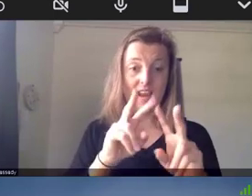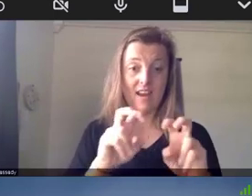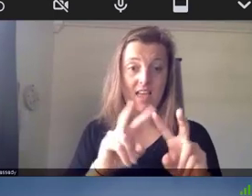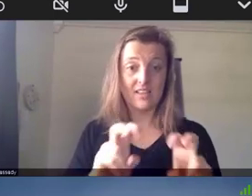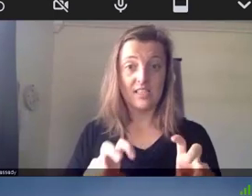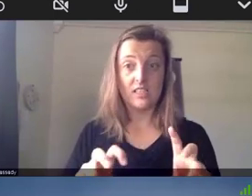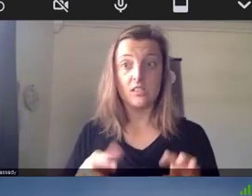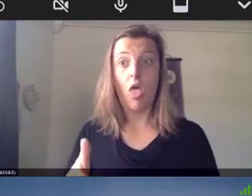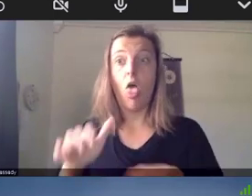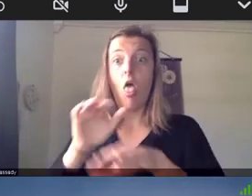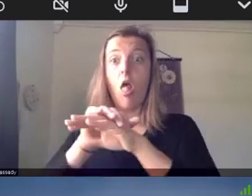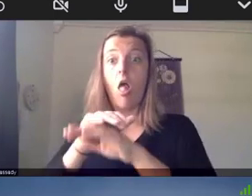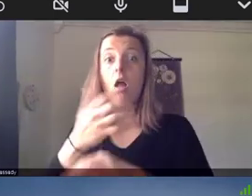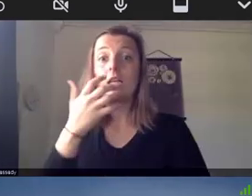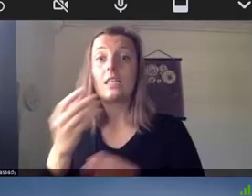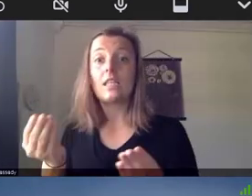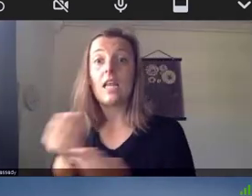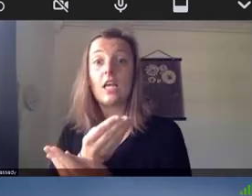Does that answer your question?